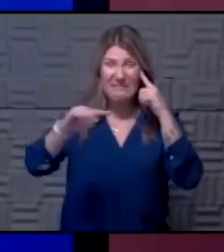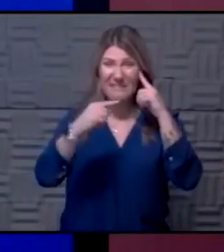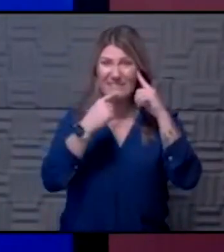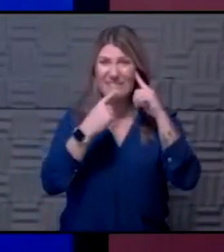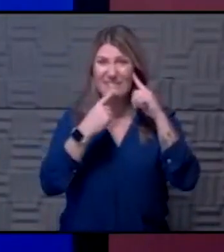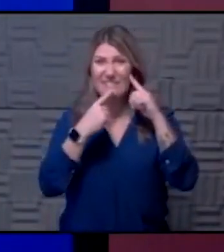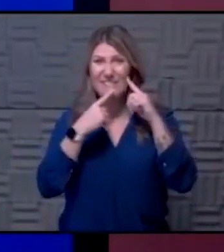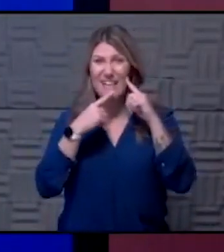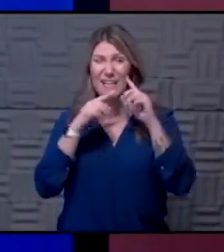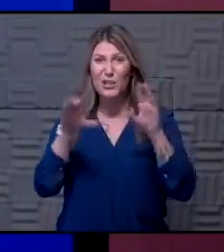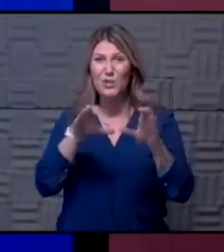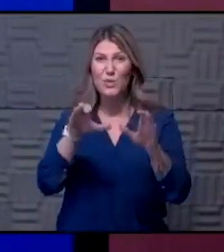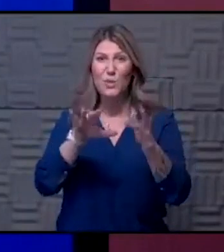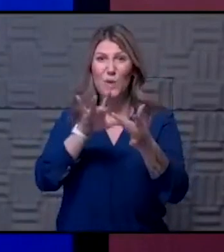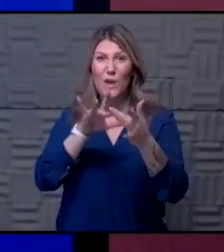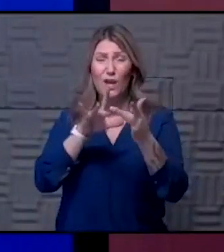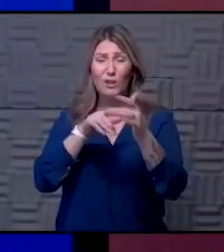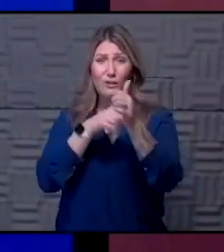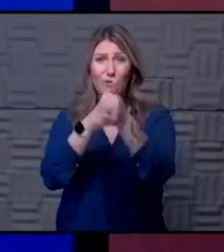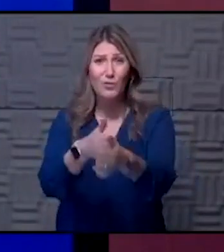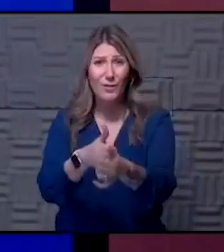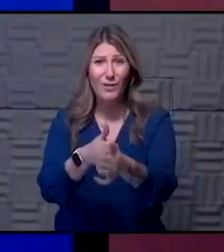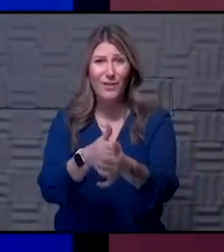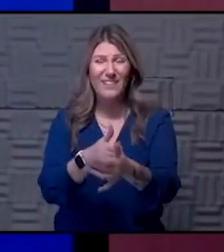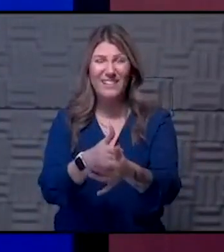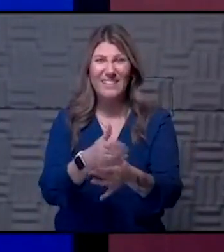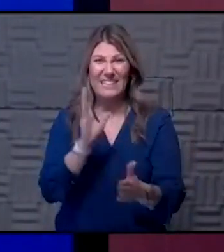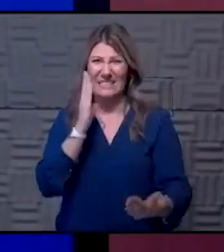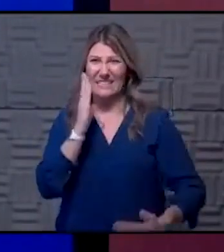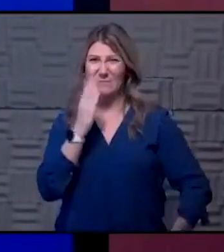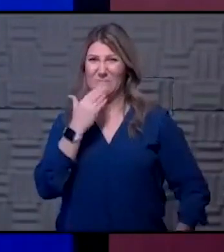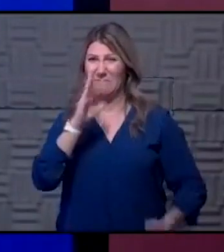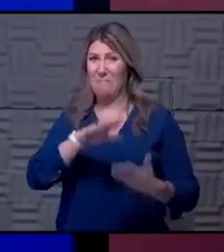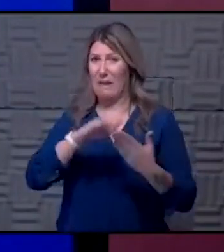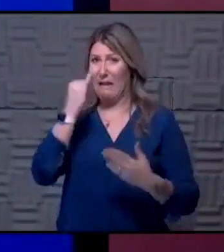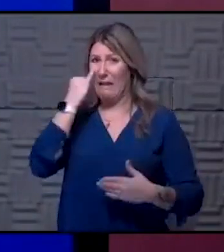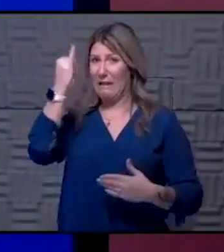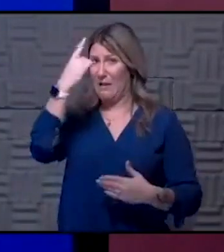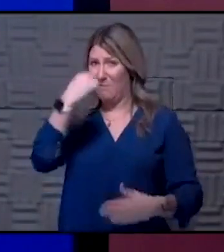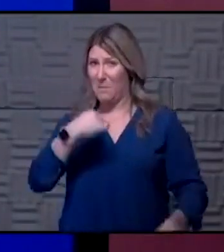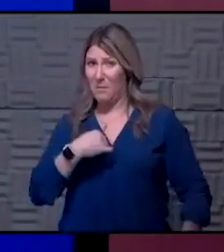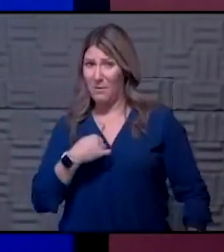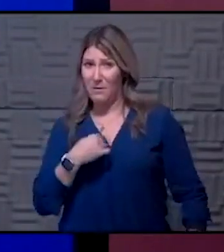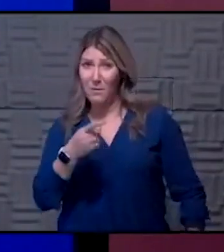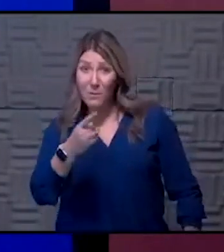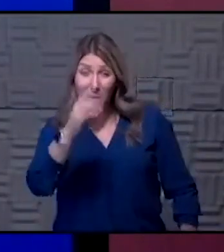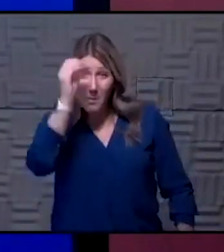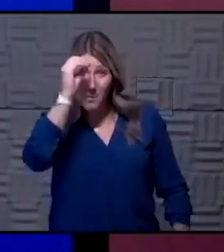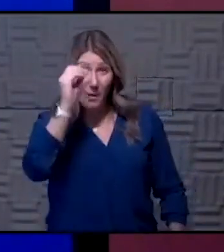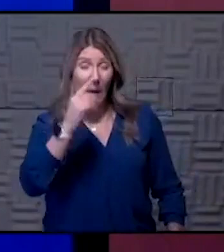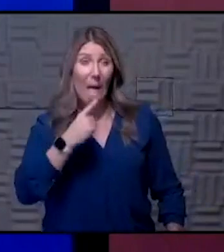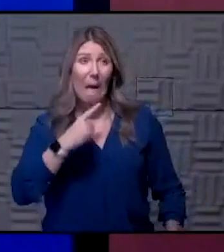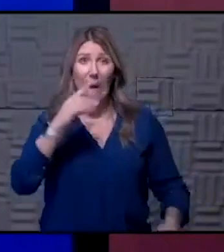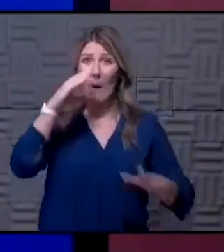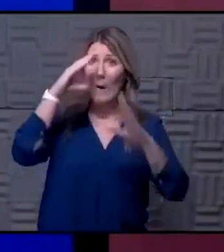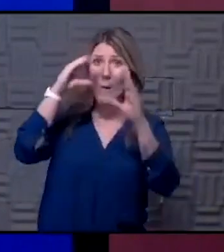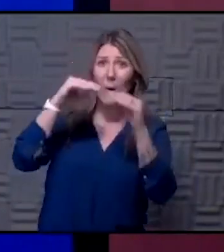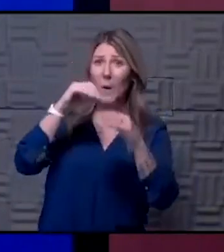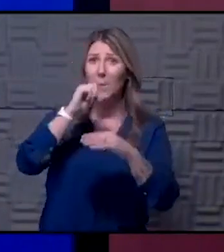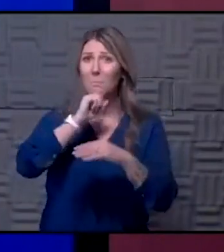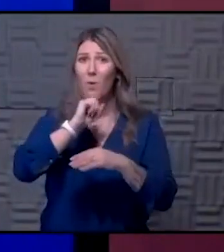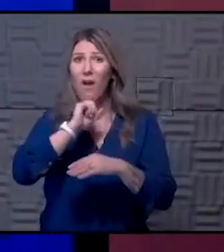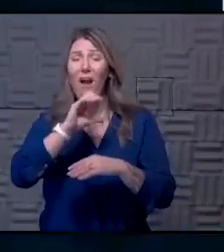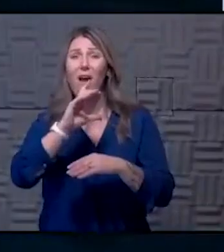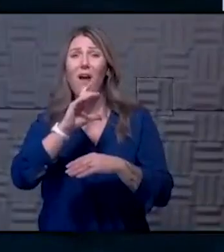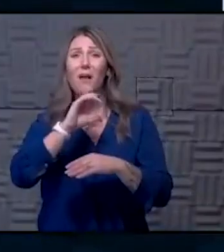would do contact tracing. She goes, seems like a bad idea to me. What do you think? Well, Mark, I hope the prom outfits include a mask. What do you